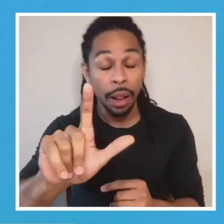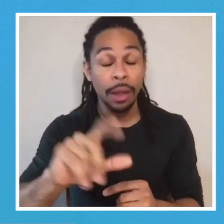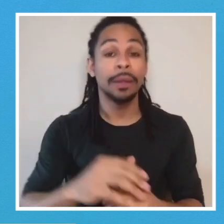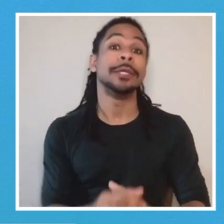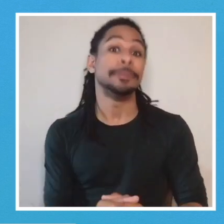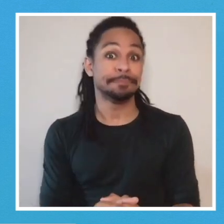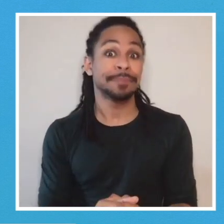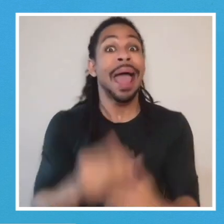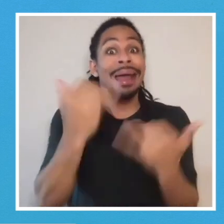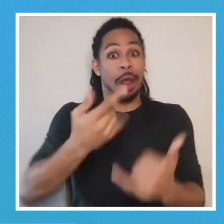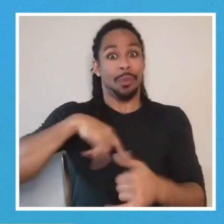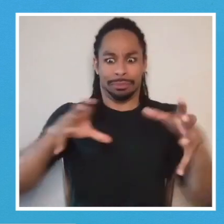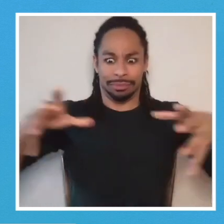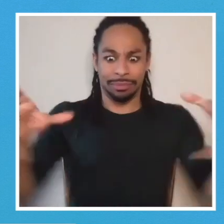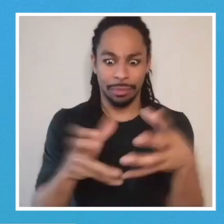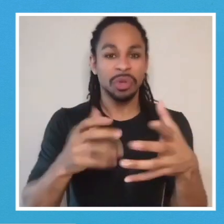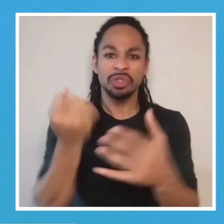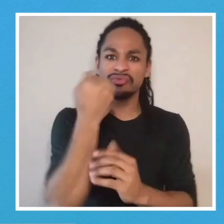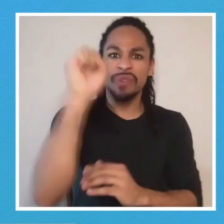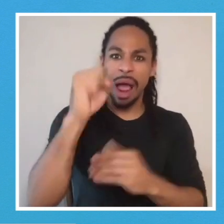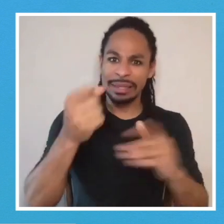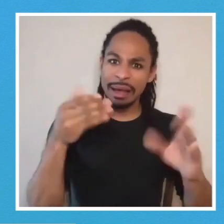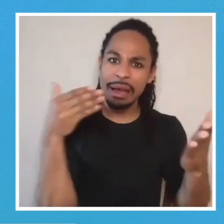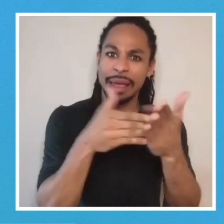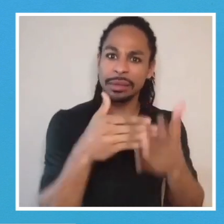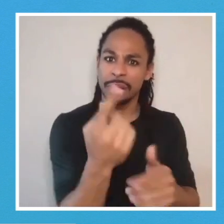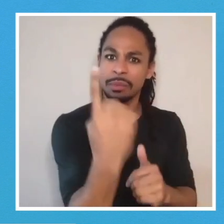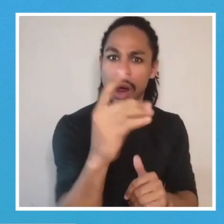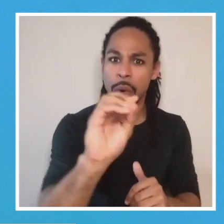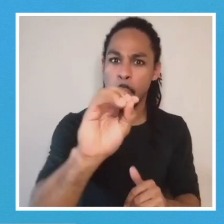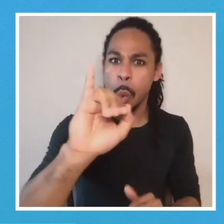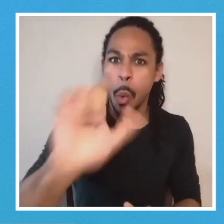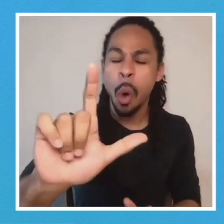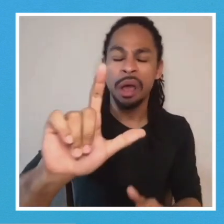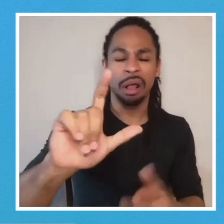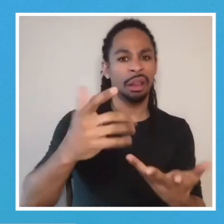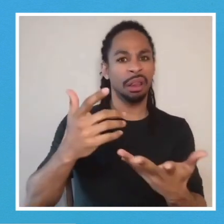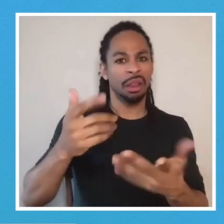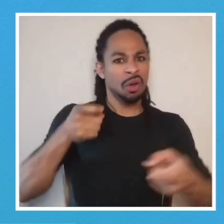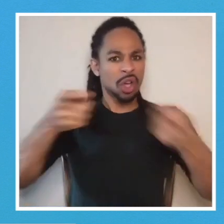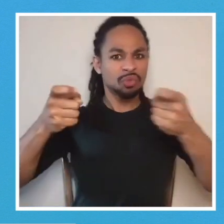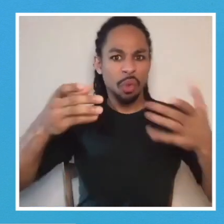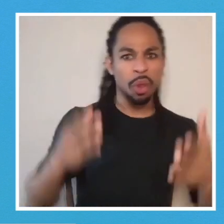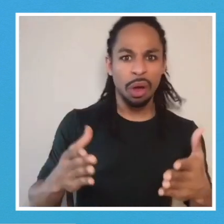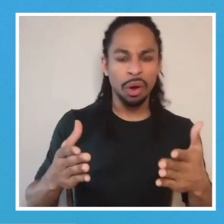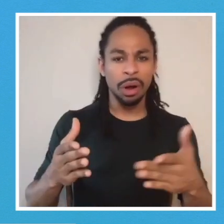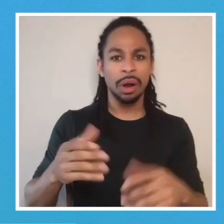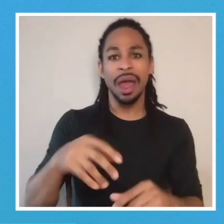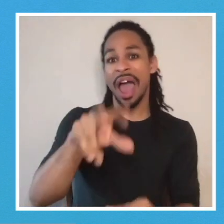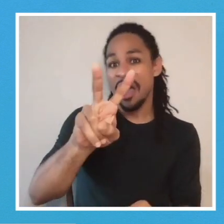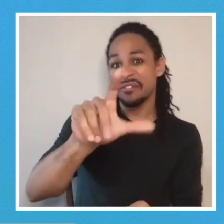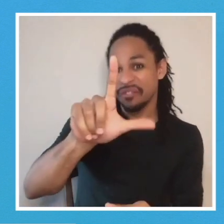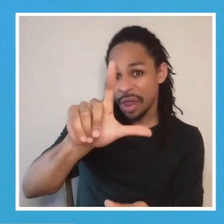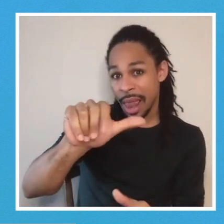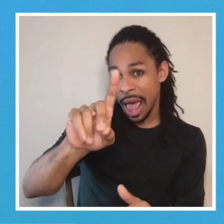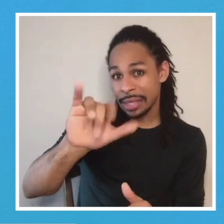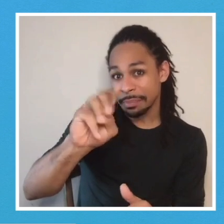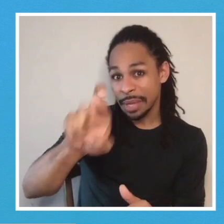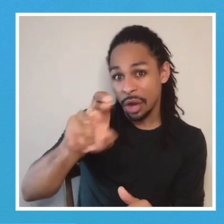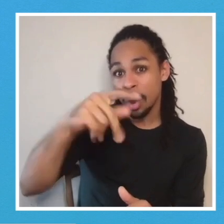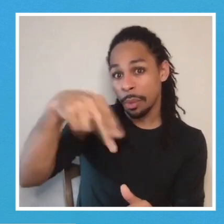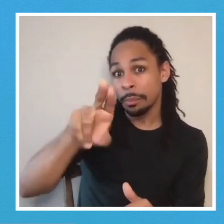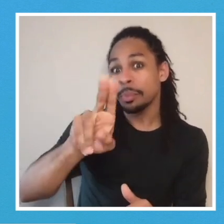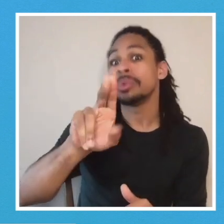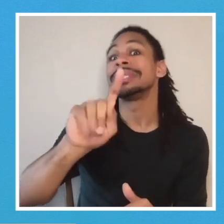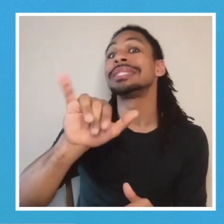rise against one oil oligarch, one dangerous petrocrat, Vladimir Putin.